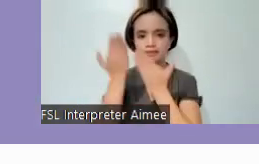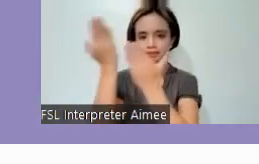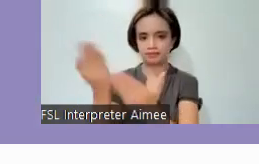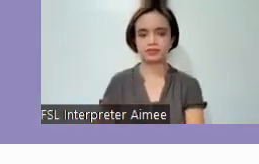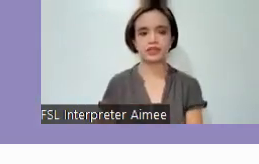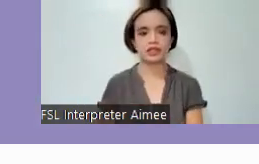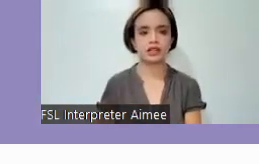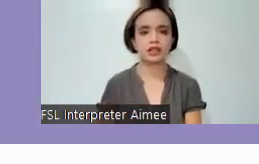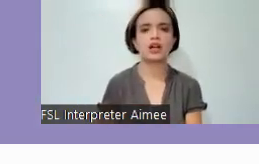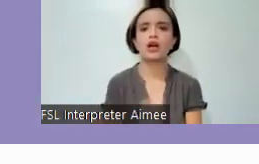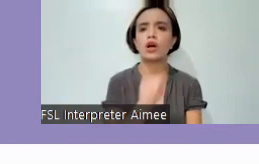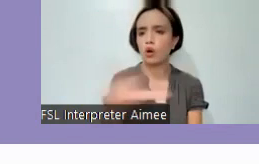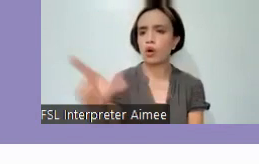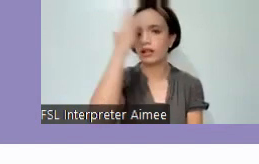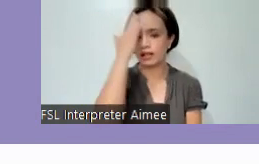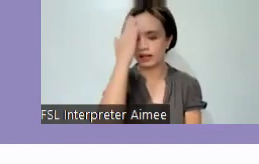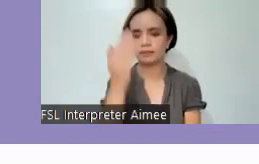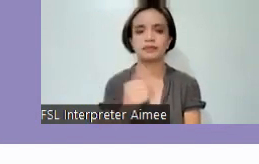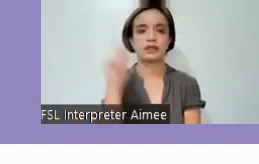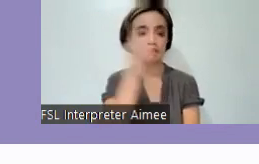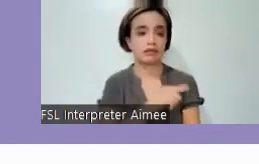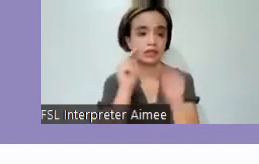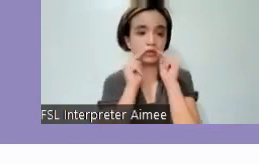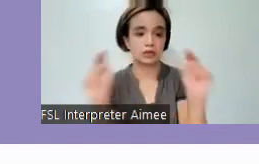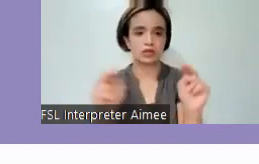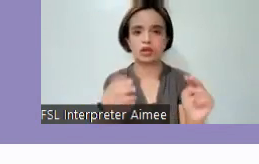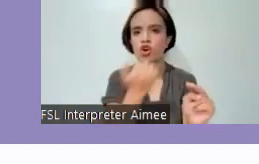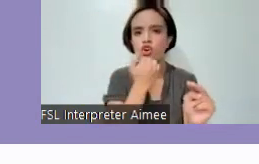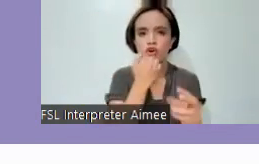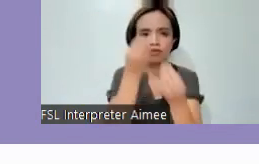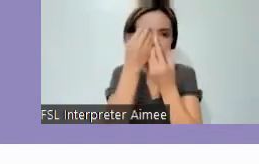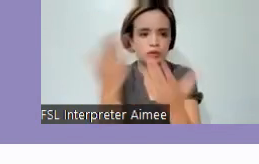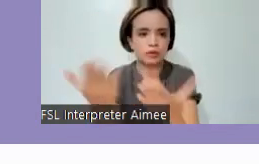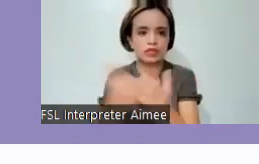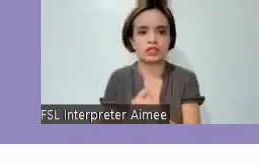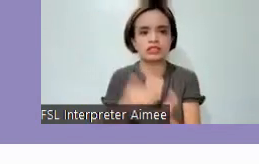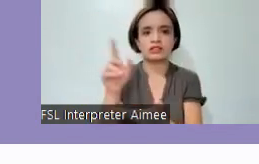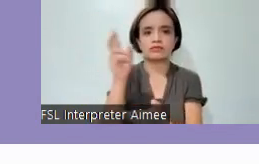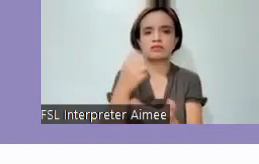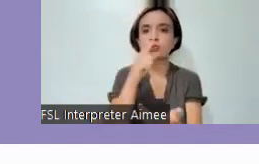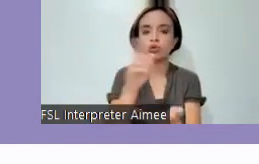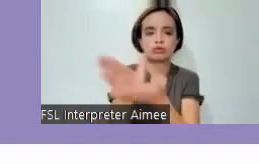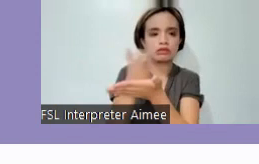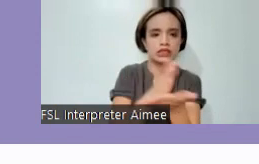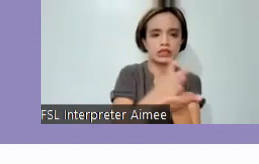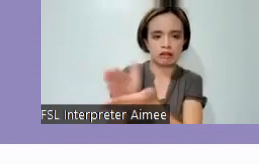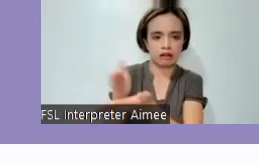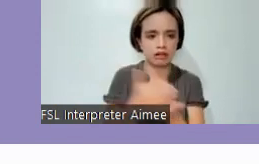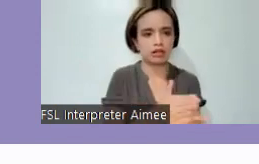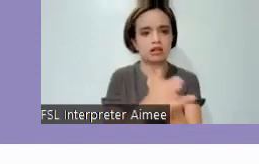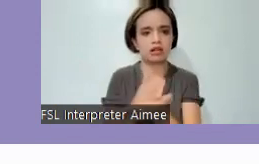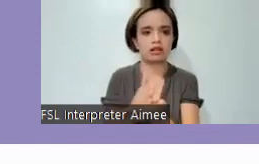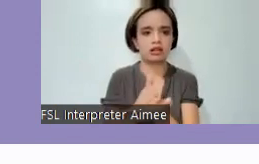We all know that fake news or false information shared mistakenly or deliberately